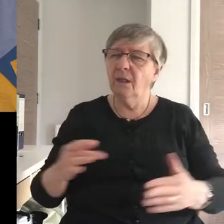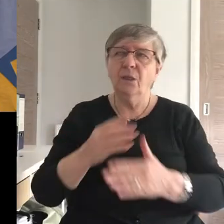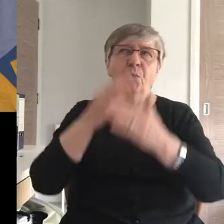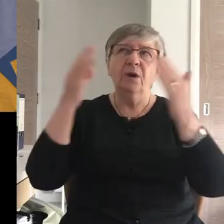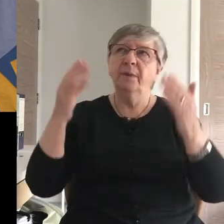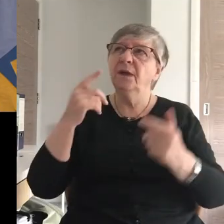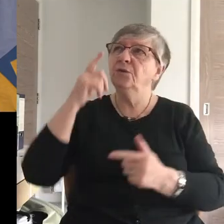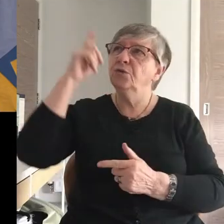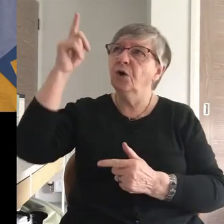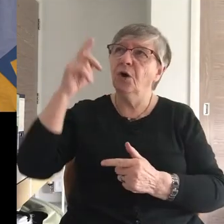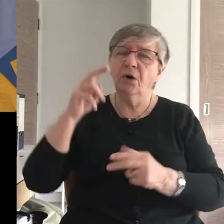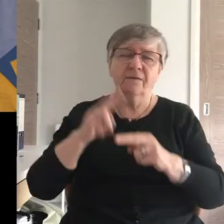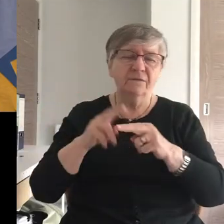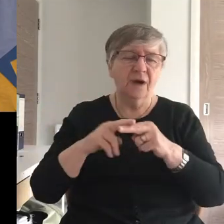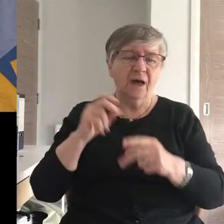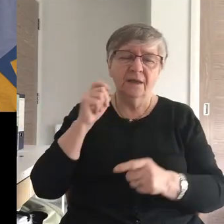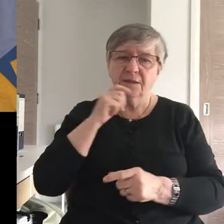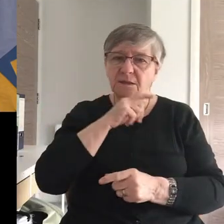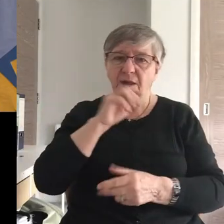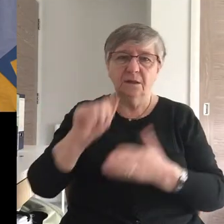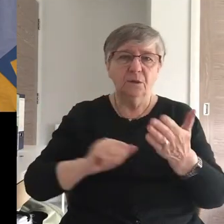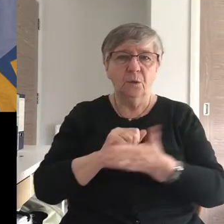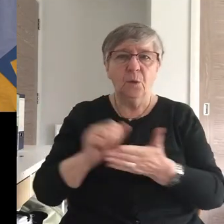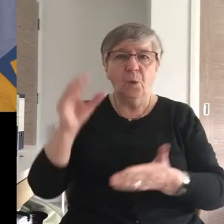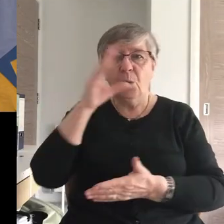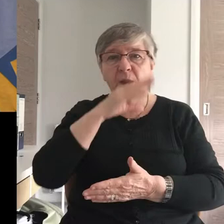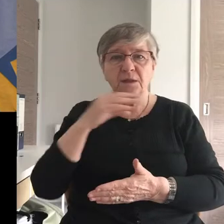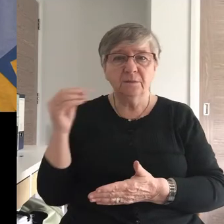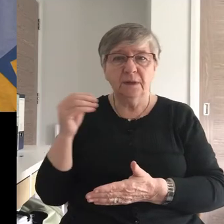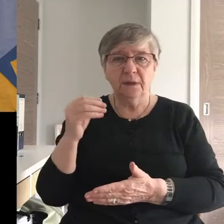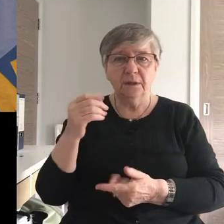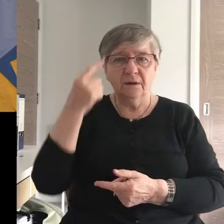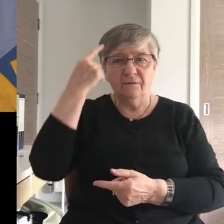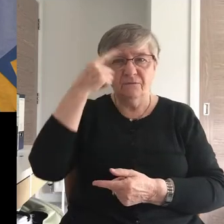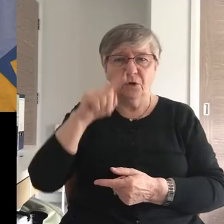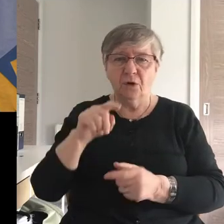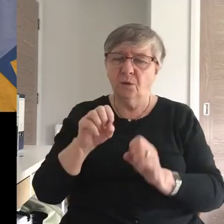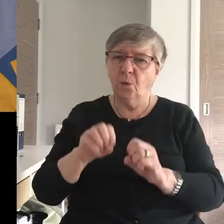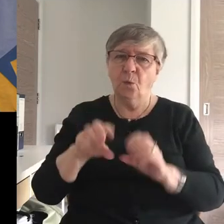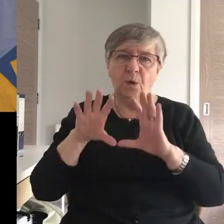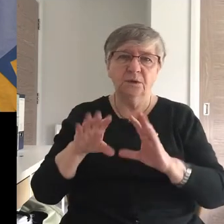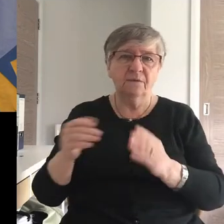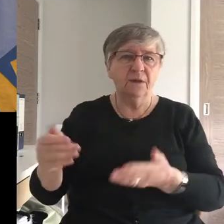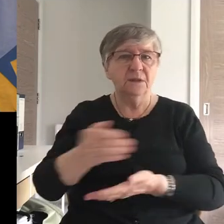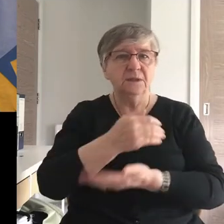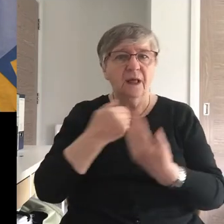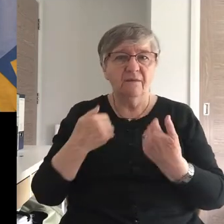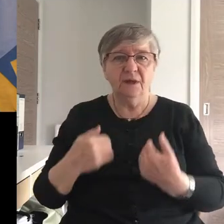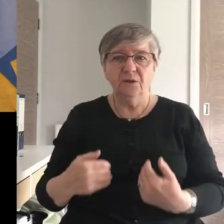Glory be to God, Father, Son, and Holy Spirit for such a salvation.